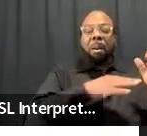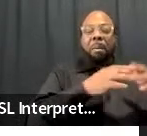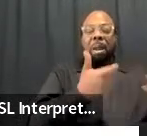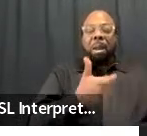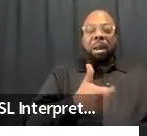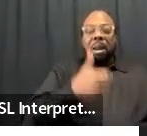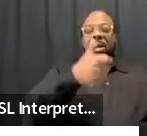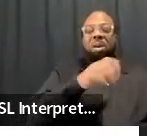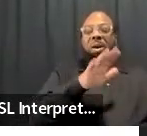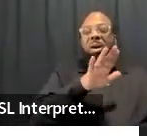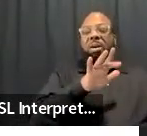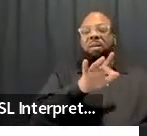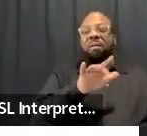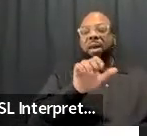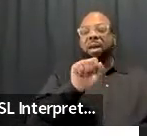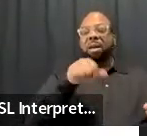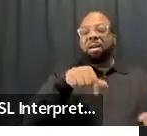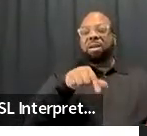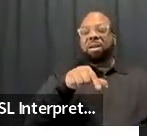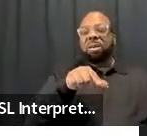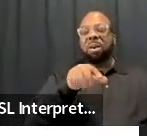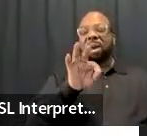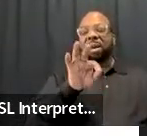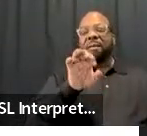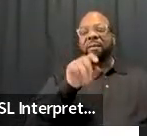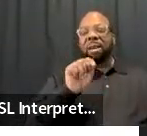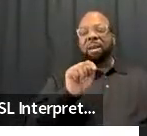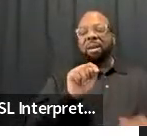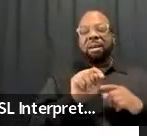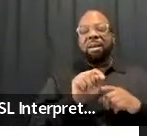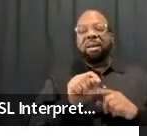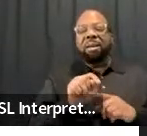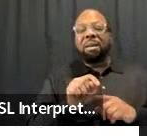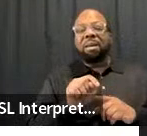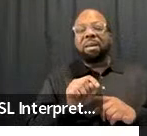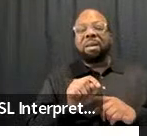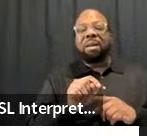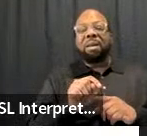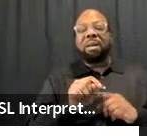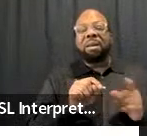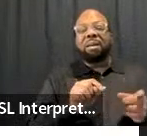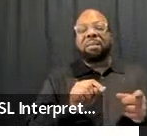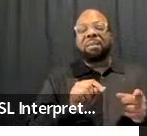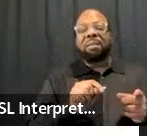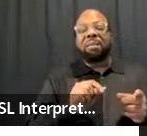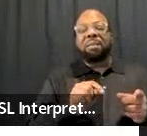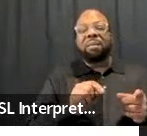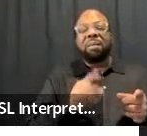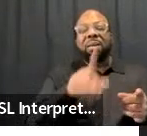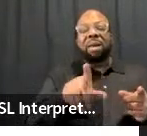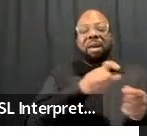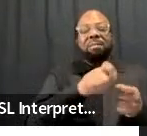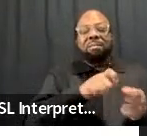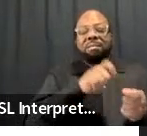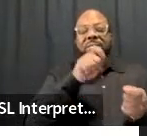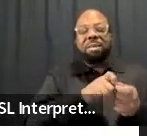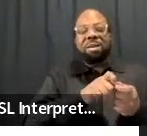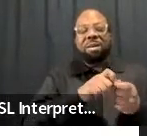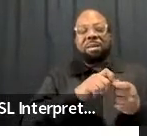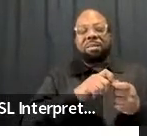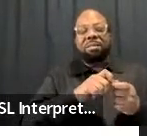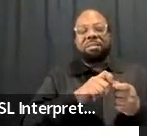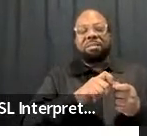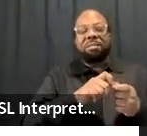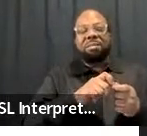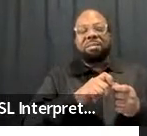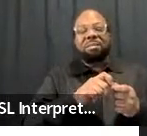square feet, and those are buildings governed by Local Law 97. And there is a very specific set of